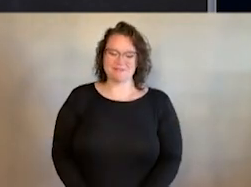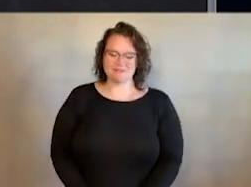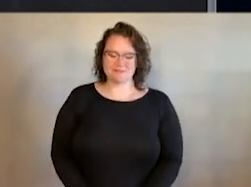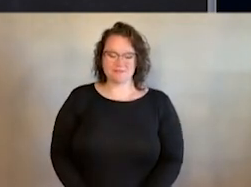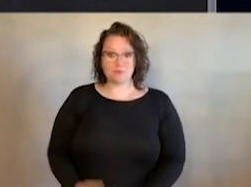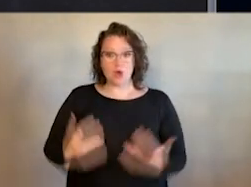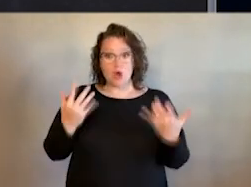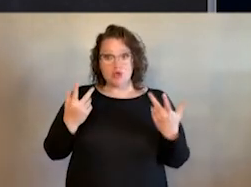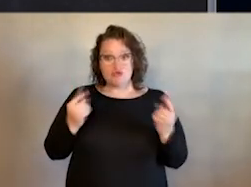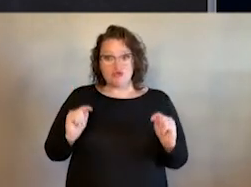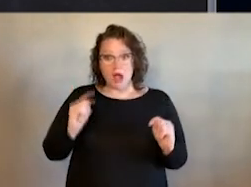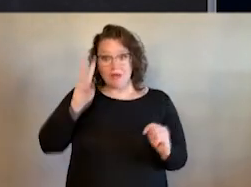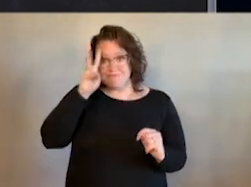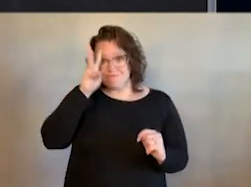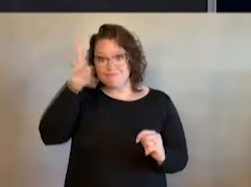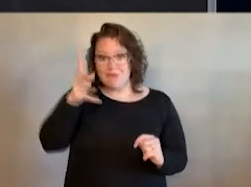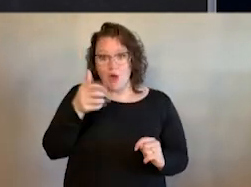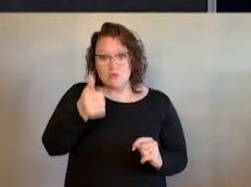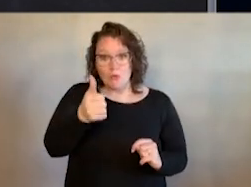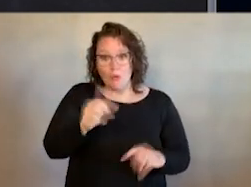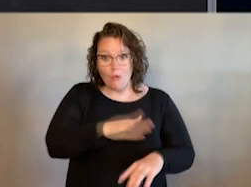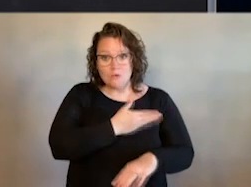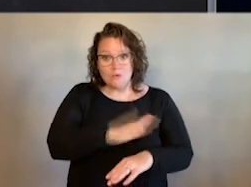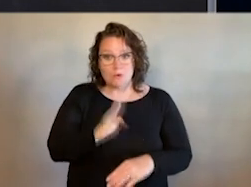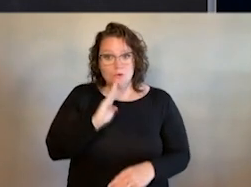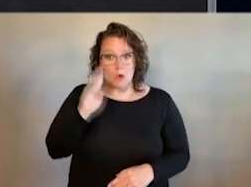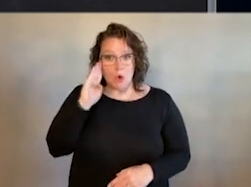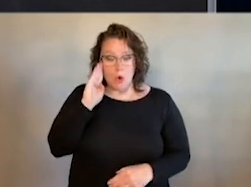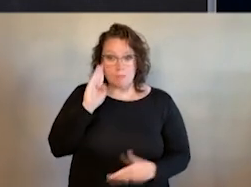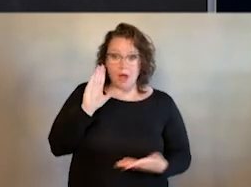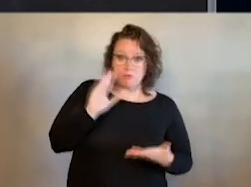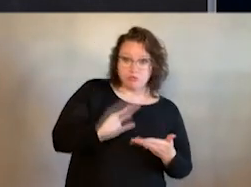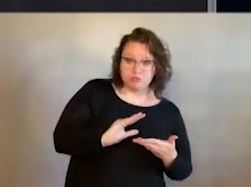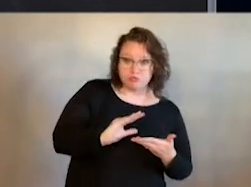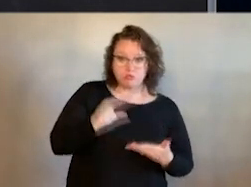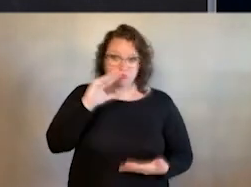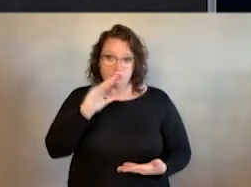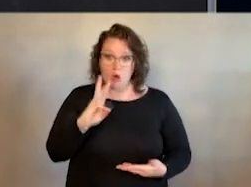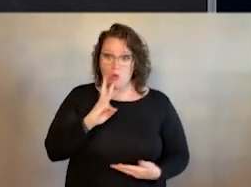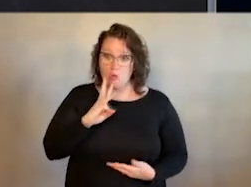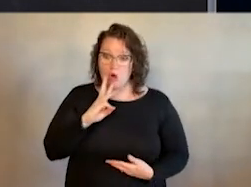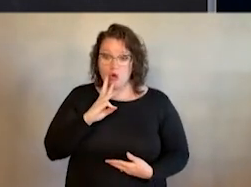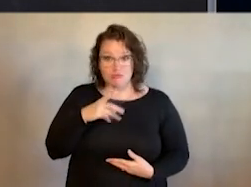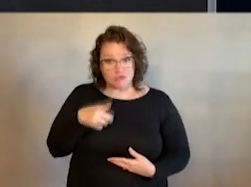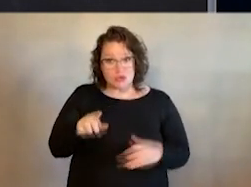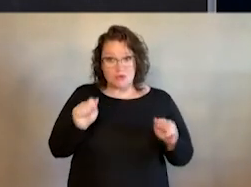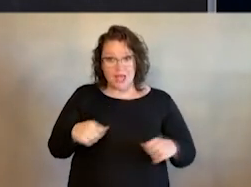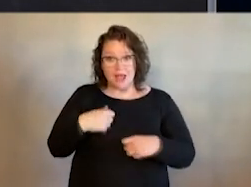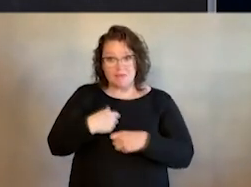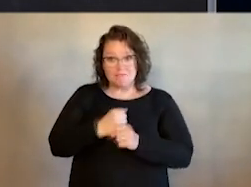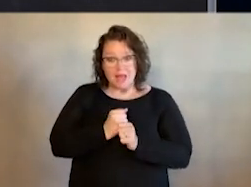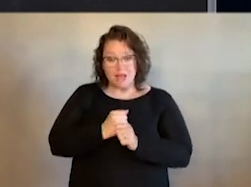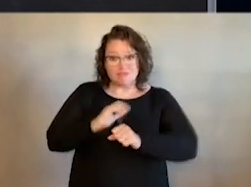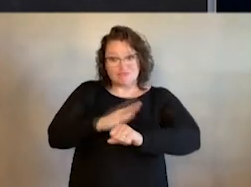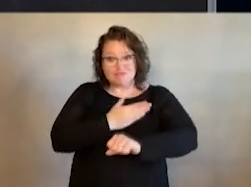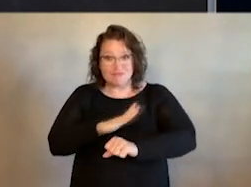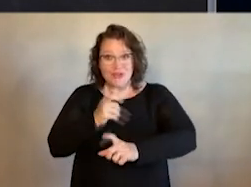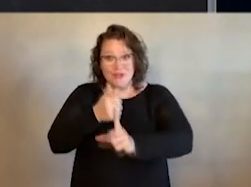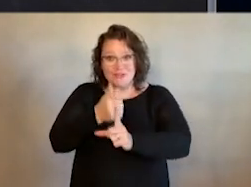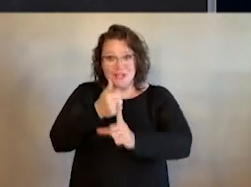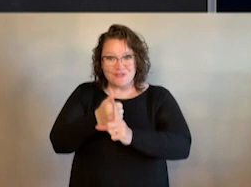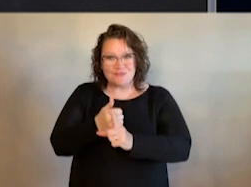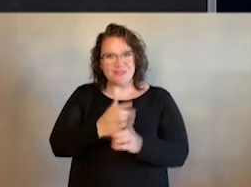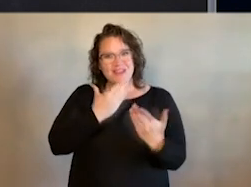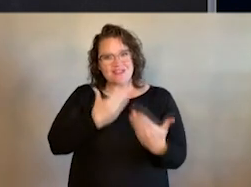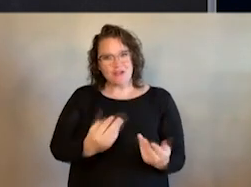Try creating your own songs at home by adding or subtracting water. You can even make your own little band. Well, thanks for joining